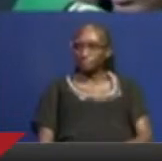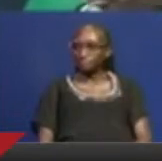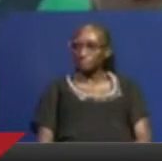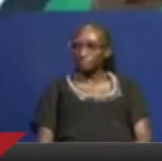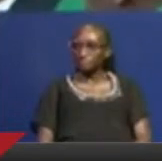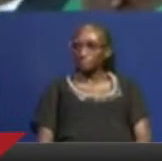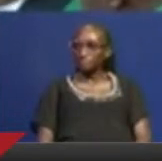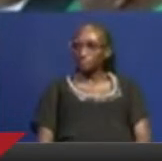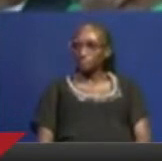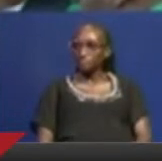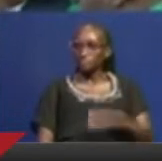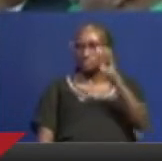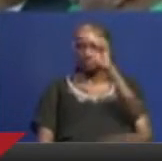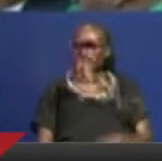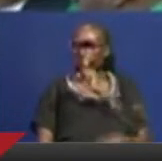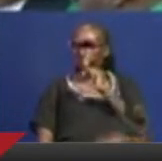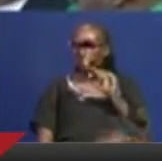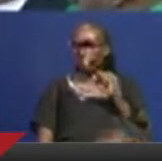Mara